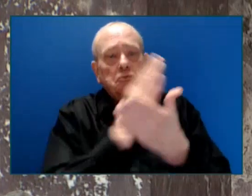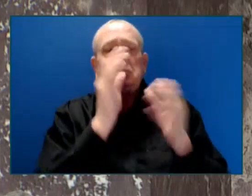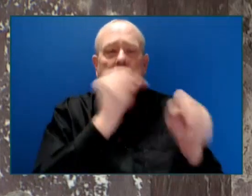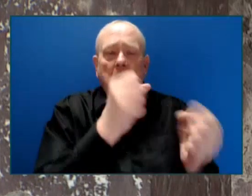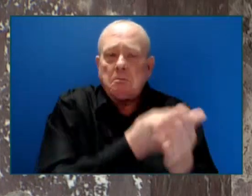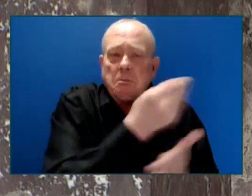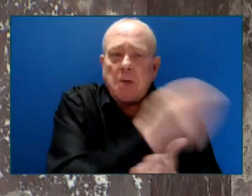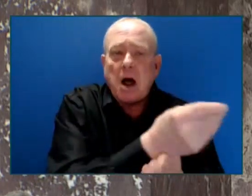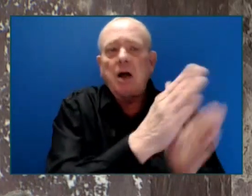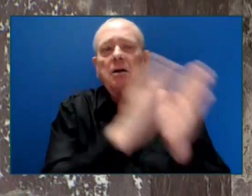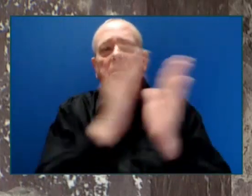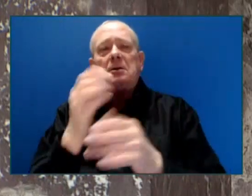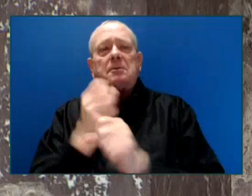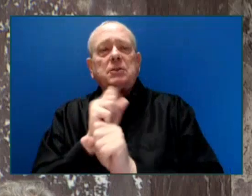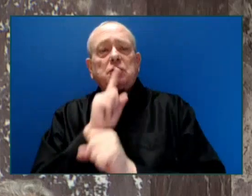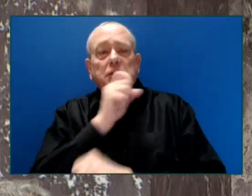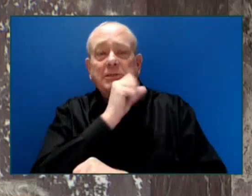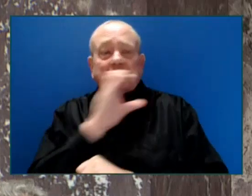what this strategy is about, Honourable Speaker.